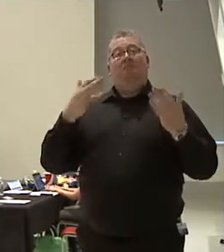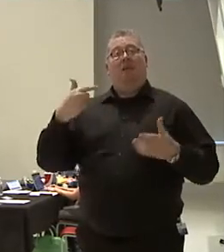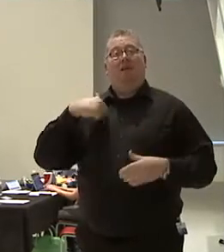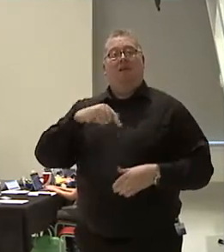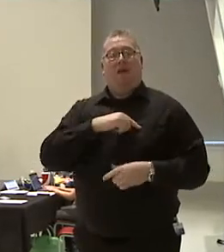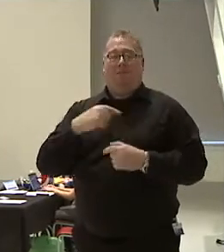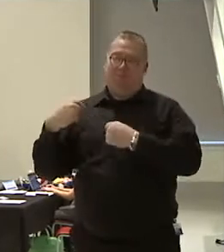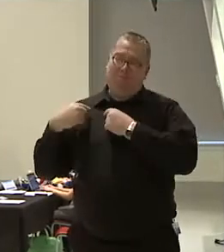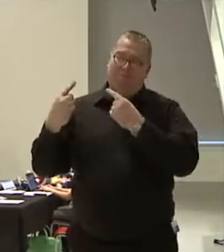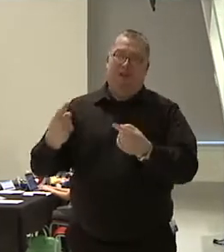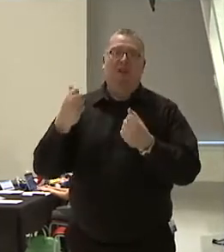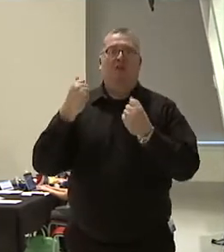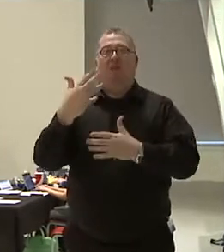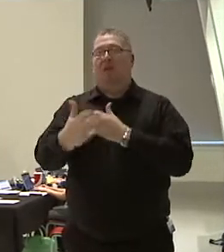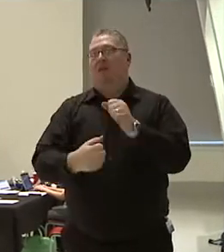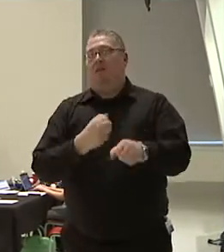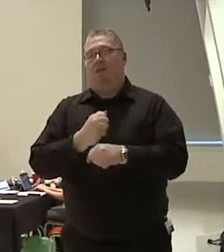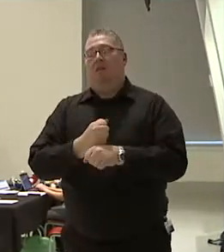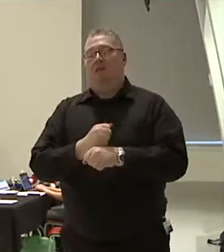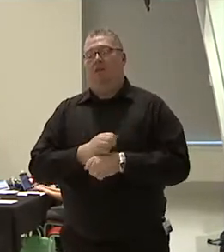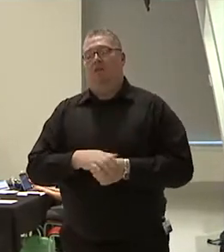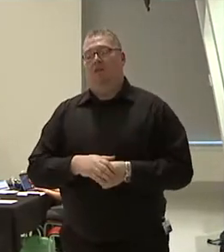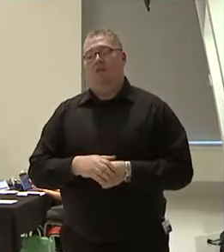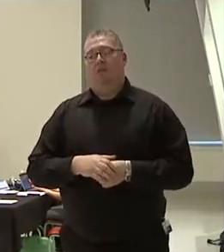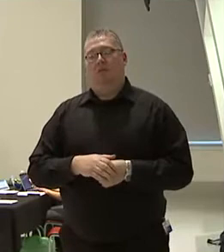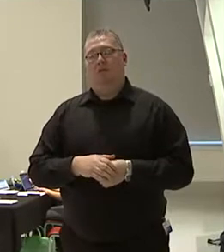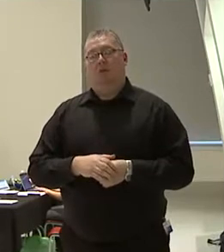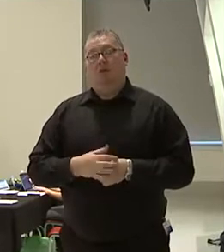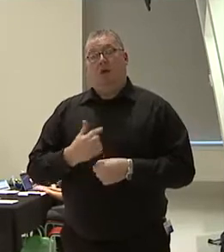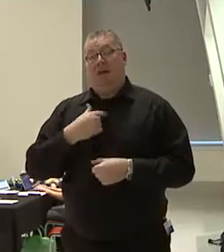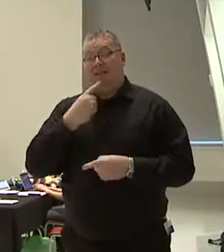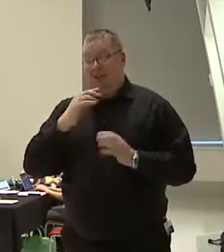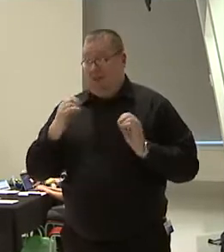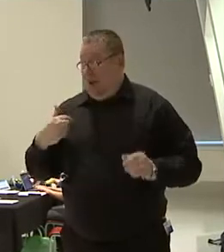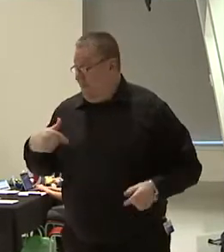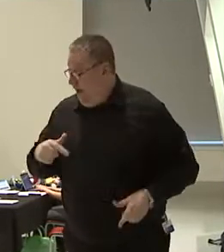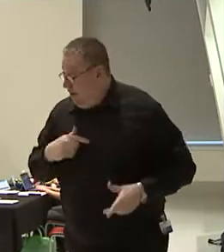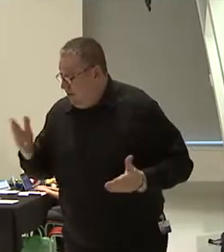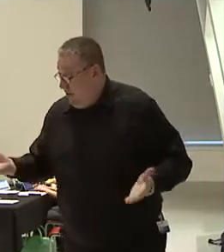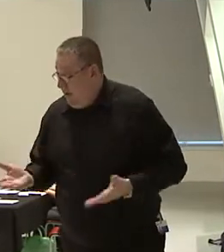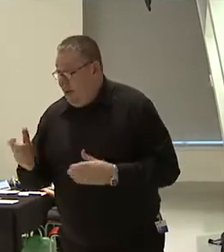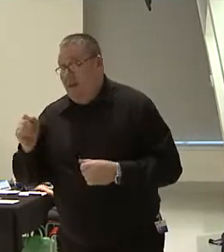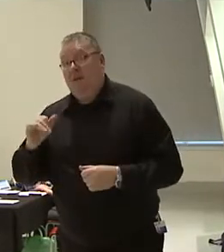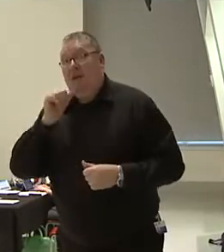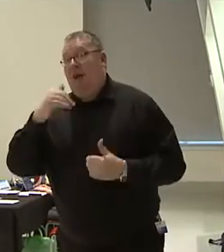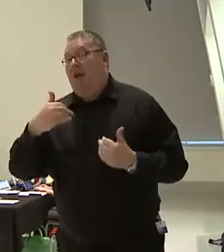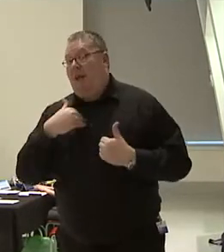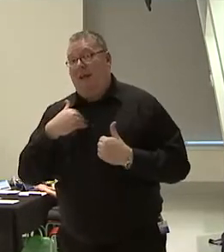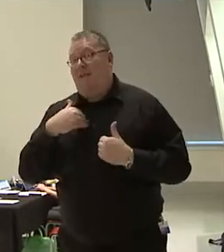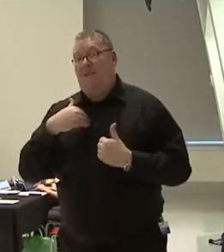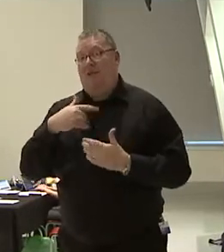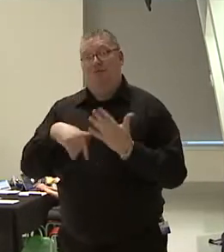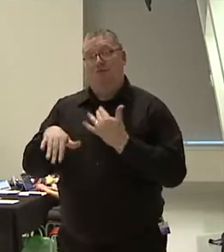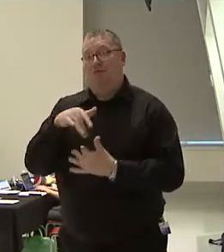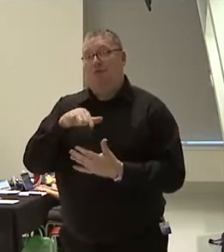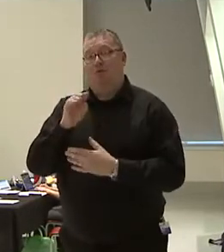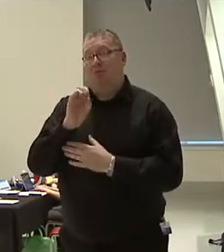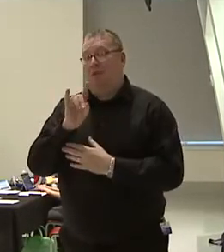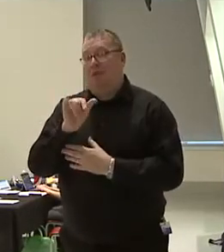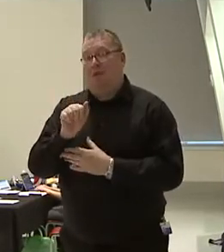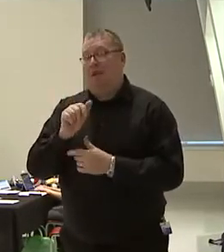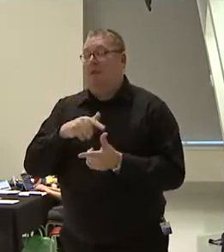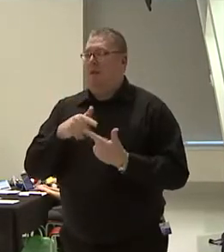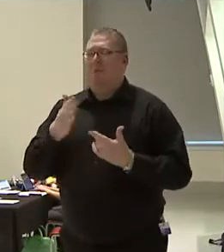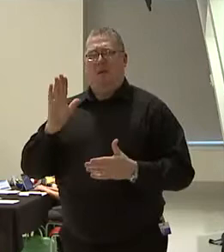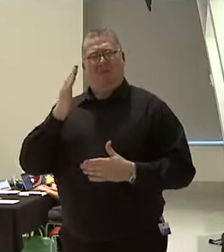had over the last several years of work. And when I say none of us would be here if it weren't for social media, while that may be